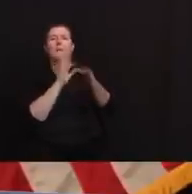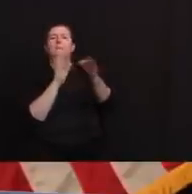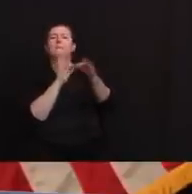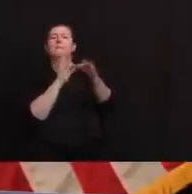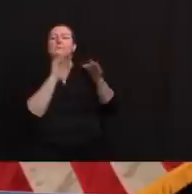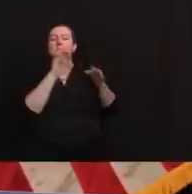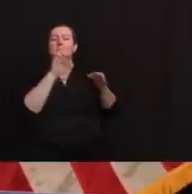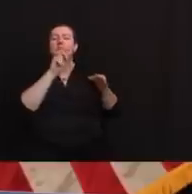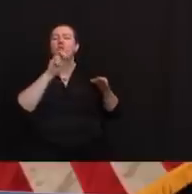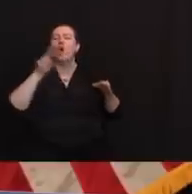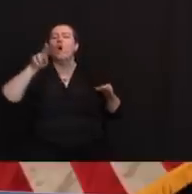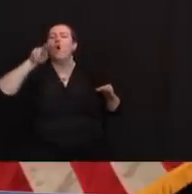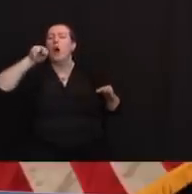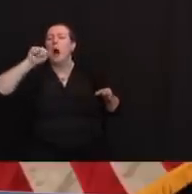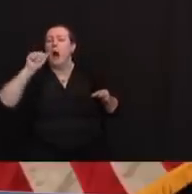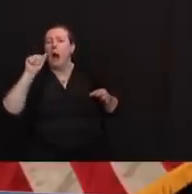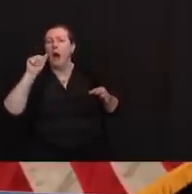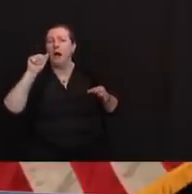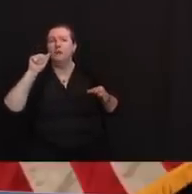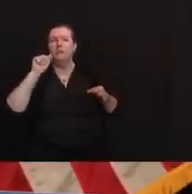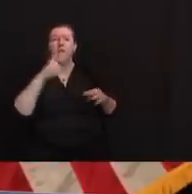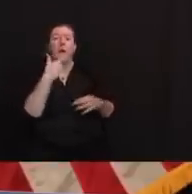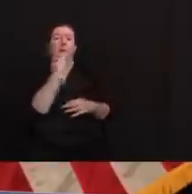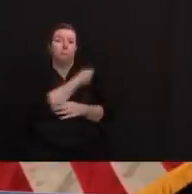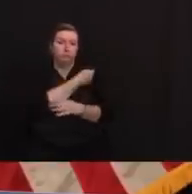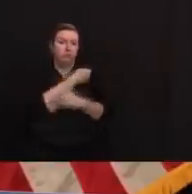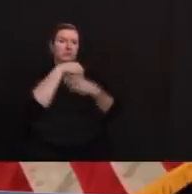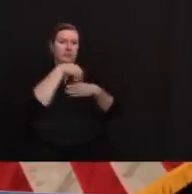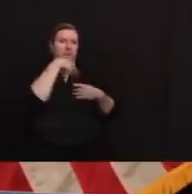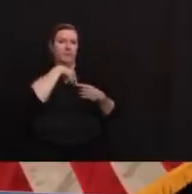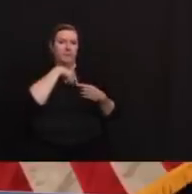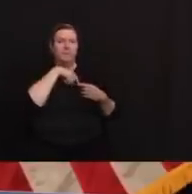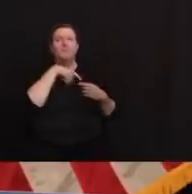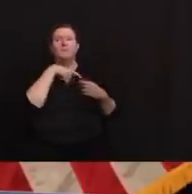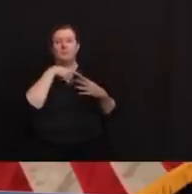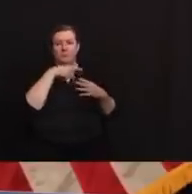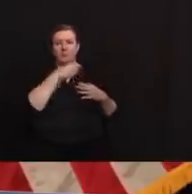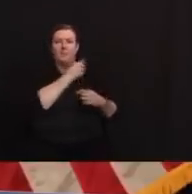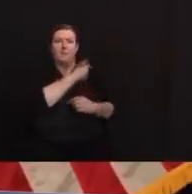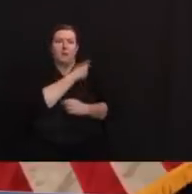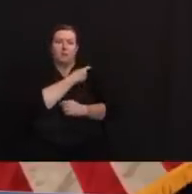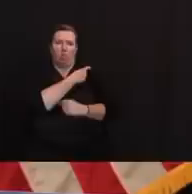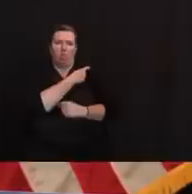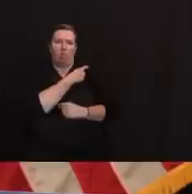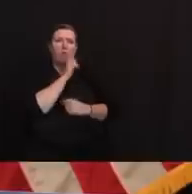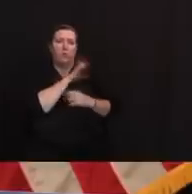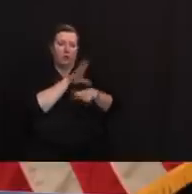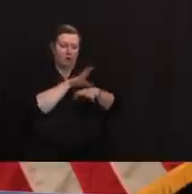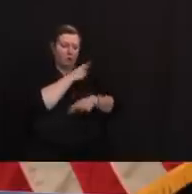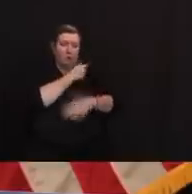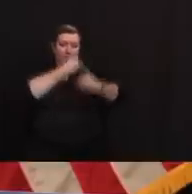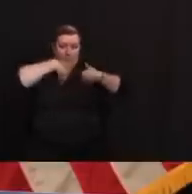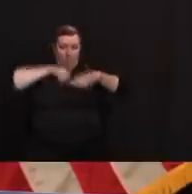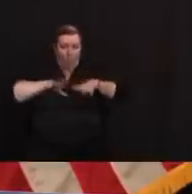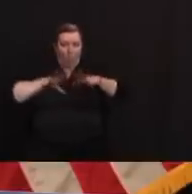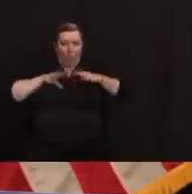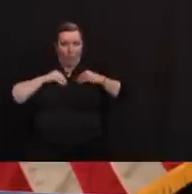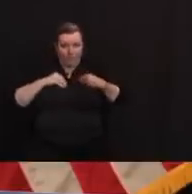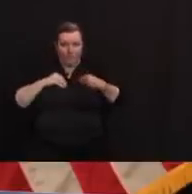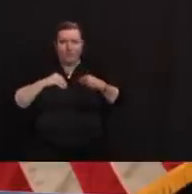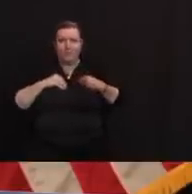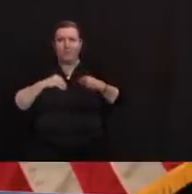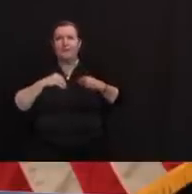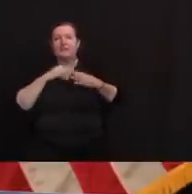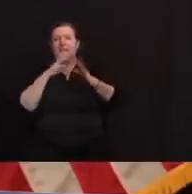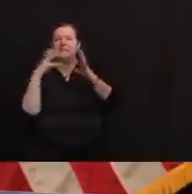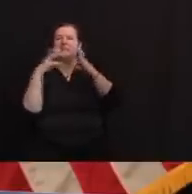individual, this is then taken up by the cells, and the messenger RNA goes into a cell, but not into the nucleus of a